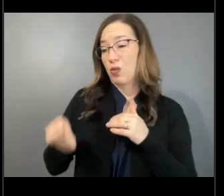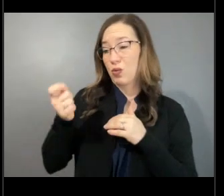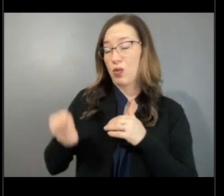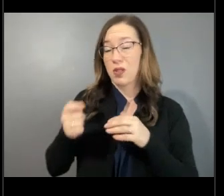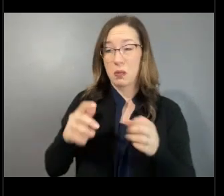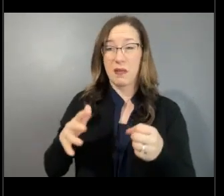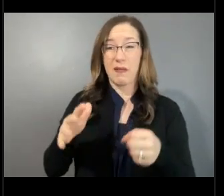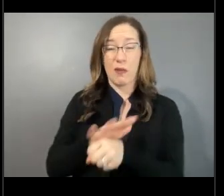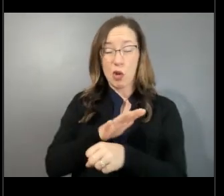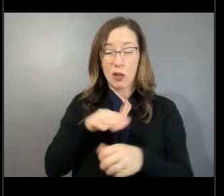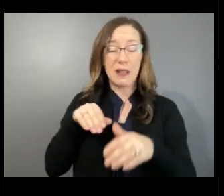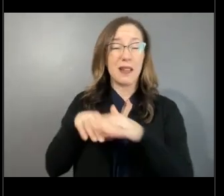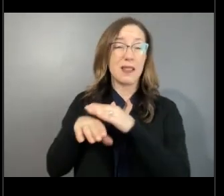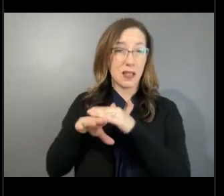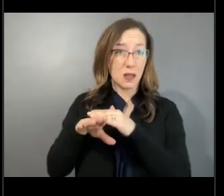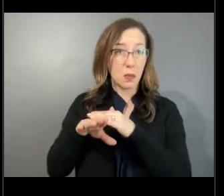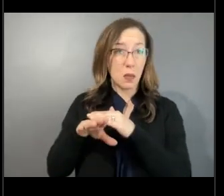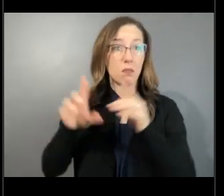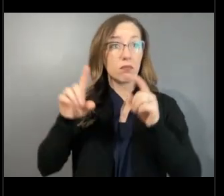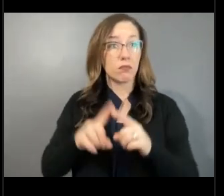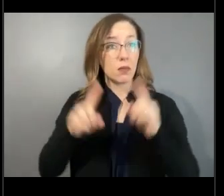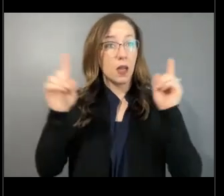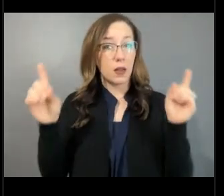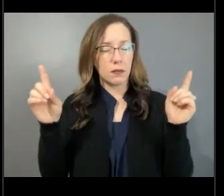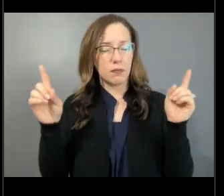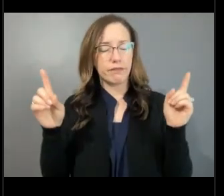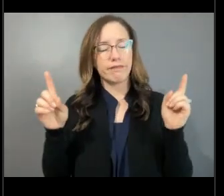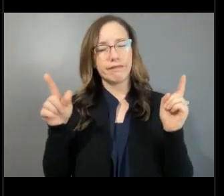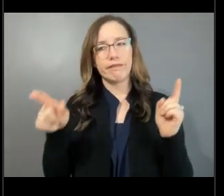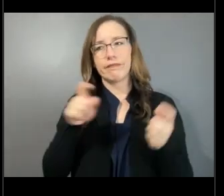fully accessible, but they